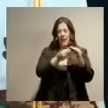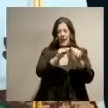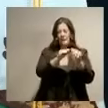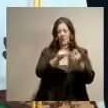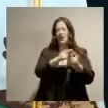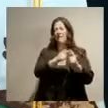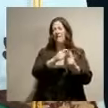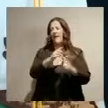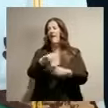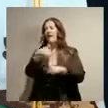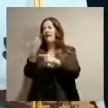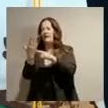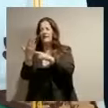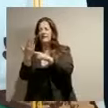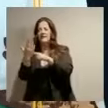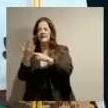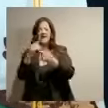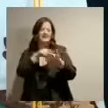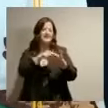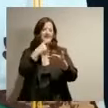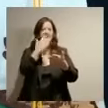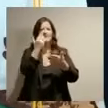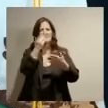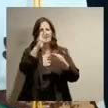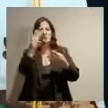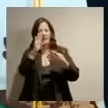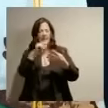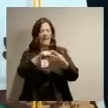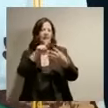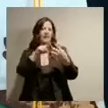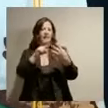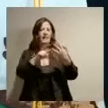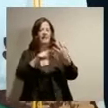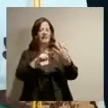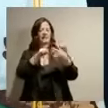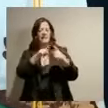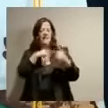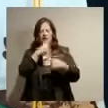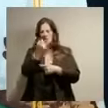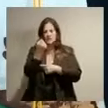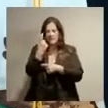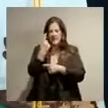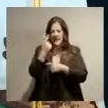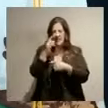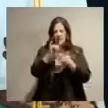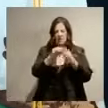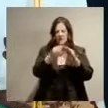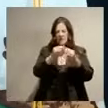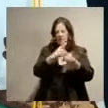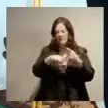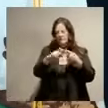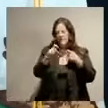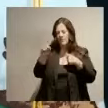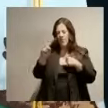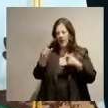presented $15 billion in his presentation, and I don't understand where those numbers are coming from.